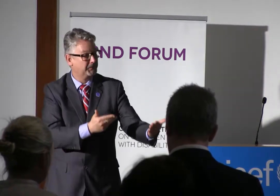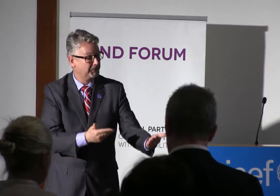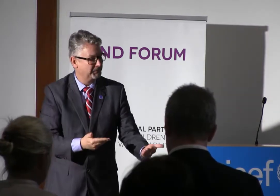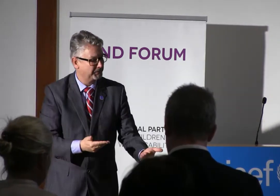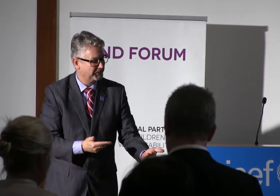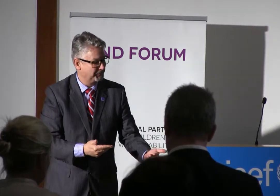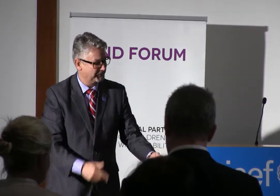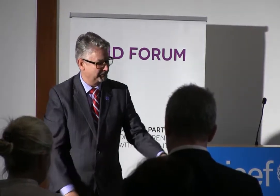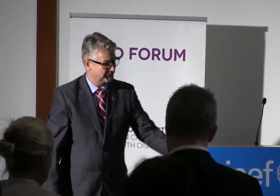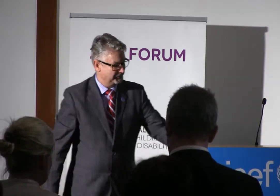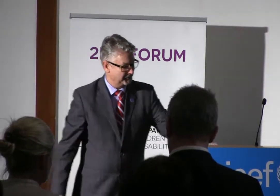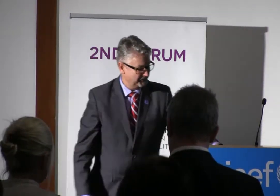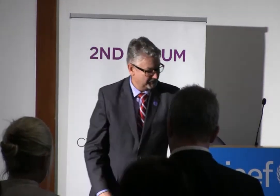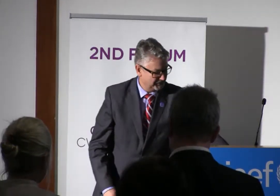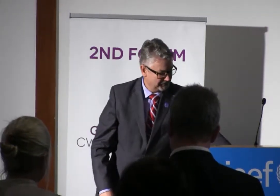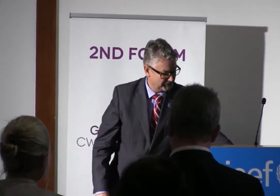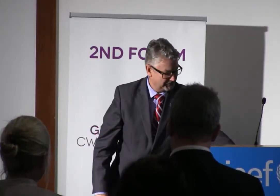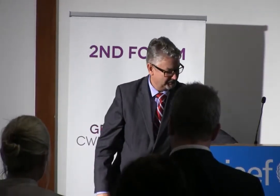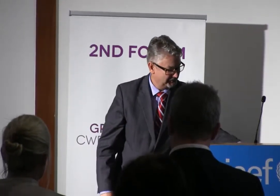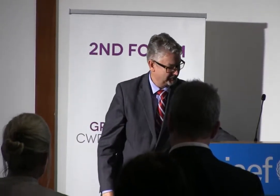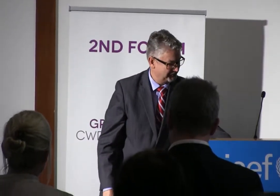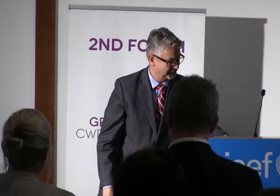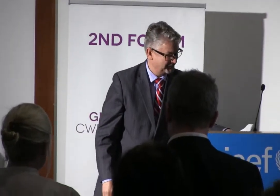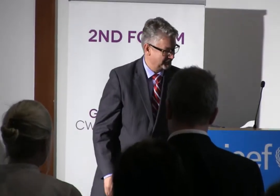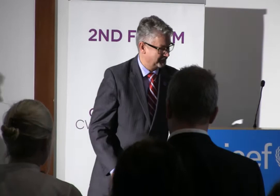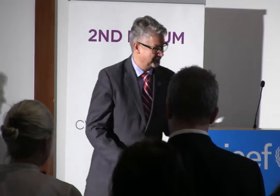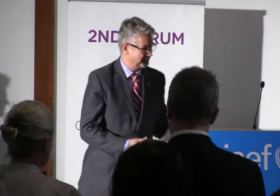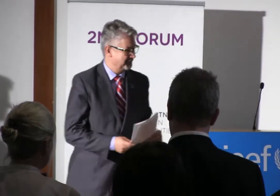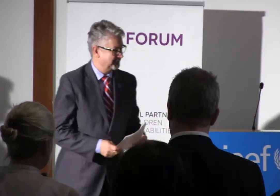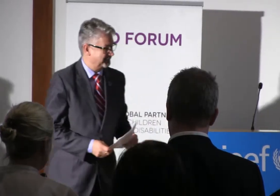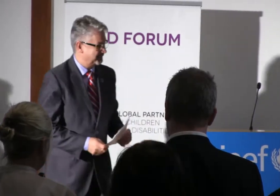of International Development from the Government of Finland.